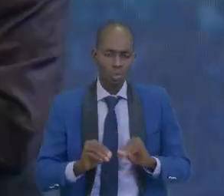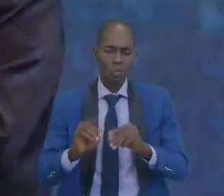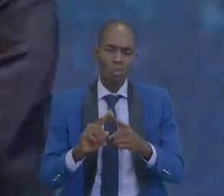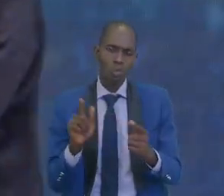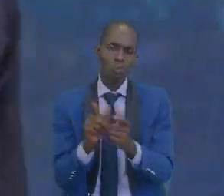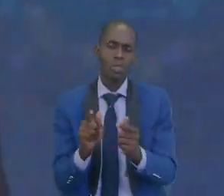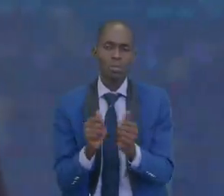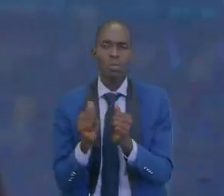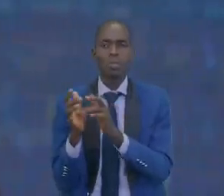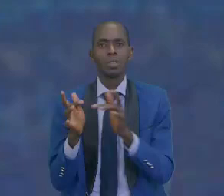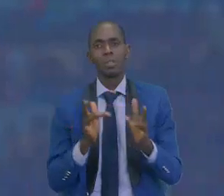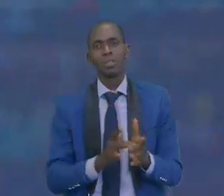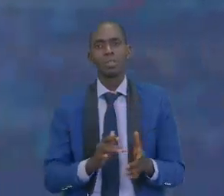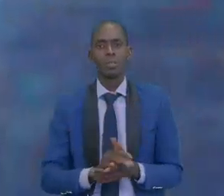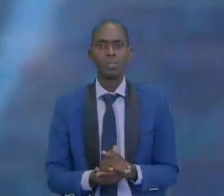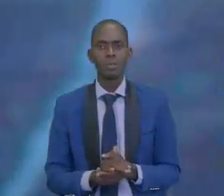Jesus.